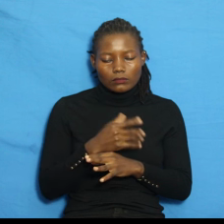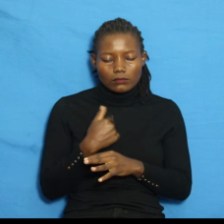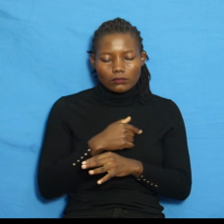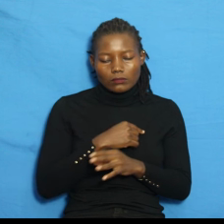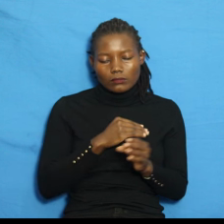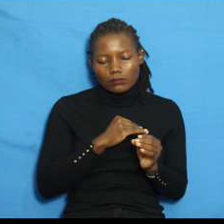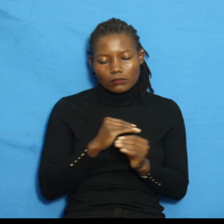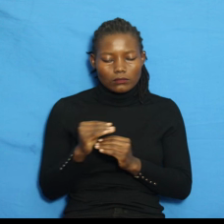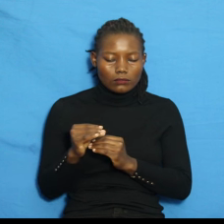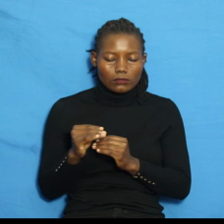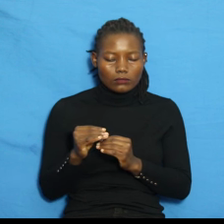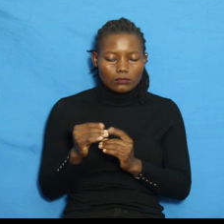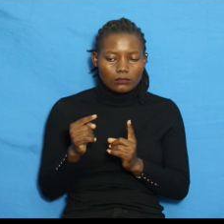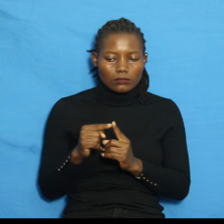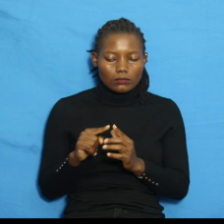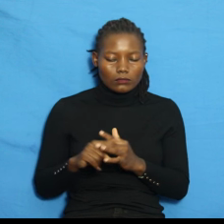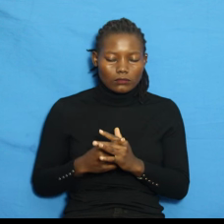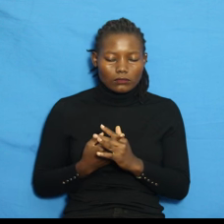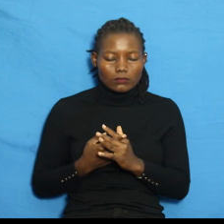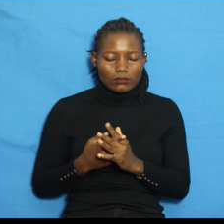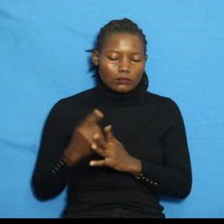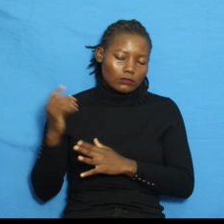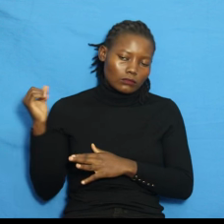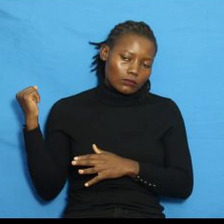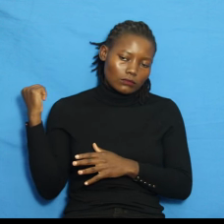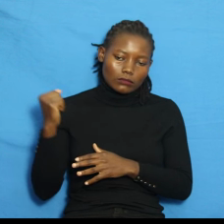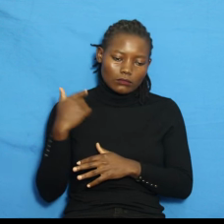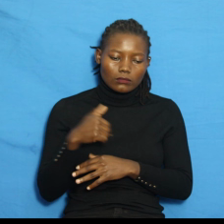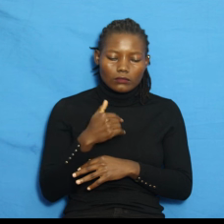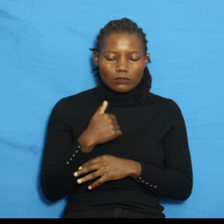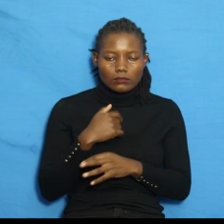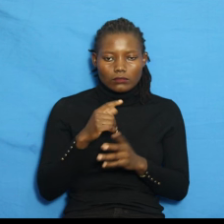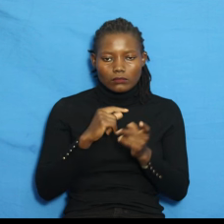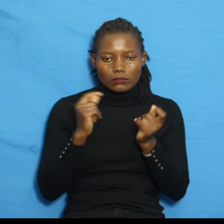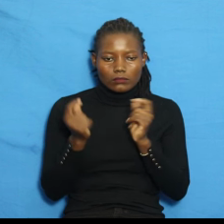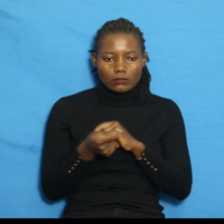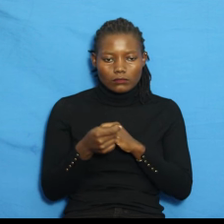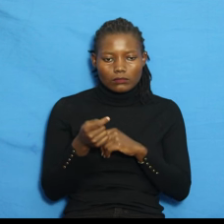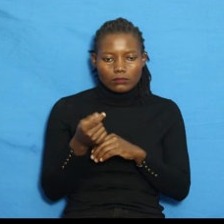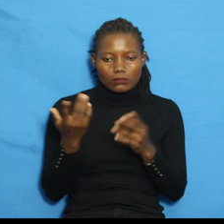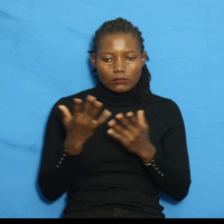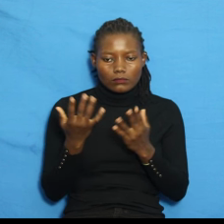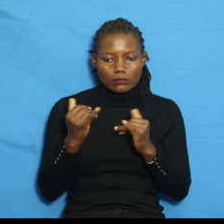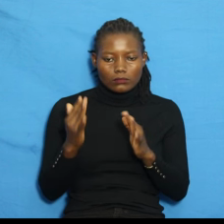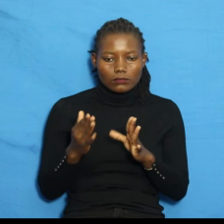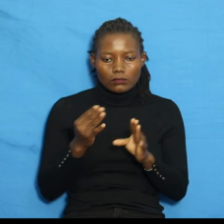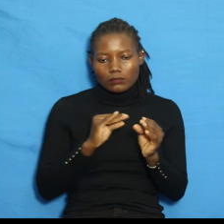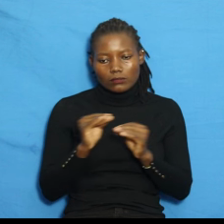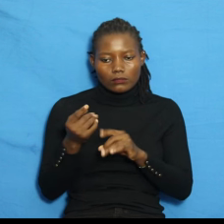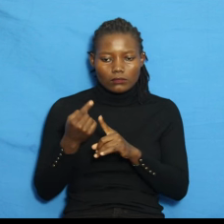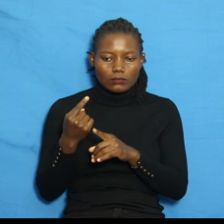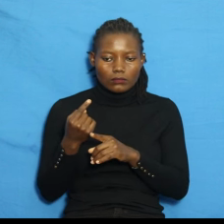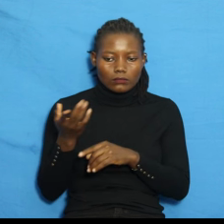normally executes before we can get that discus to be thrown. You have got the initial